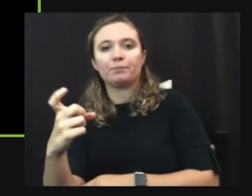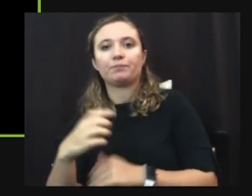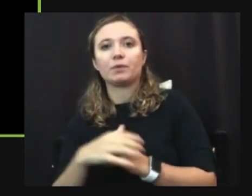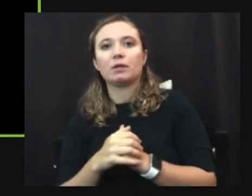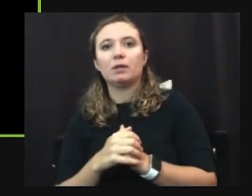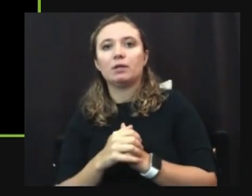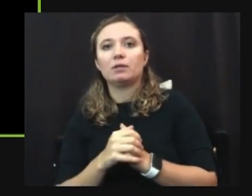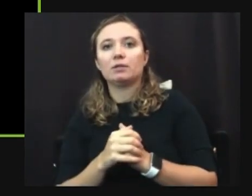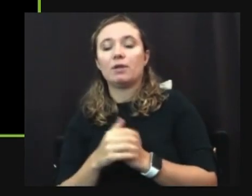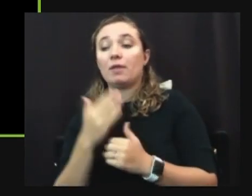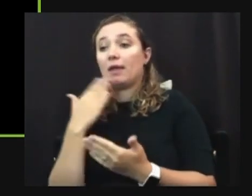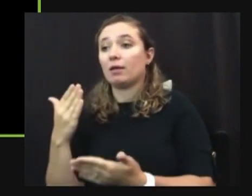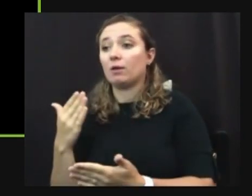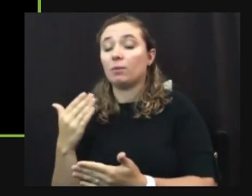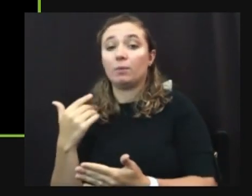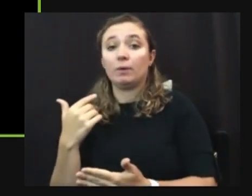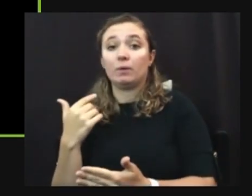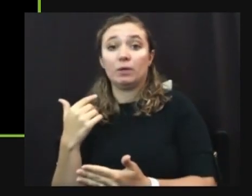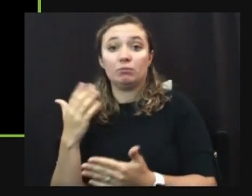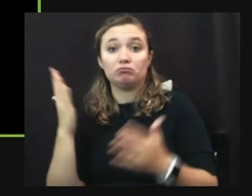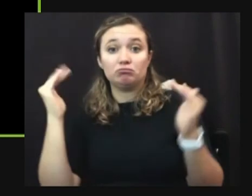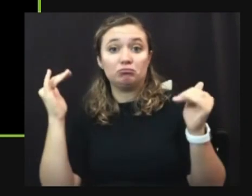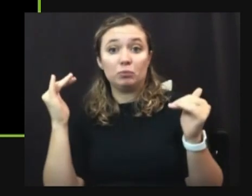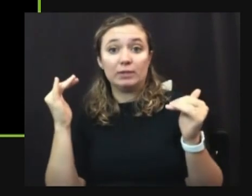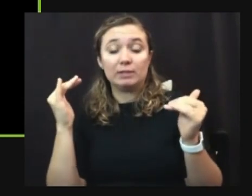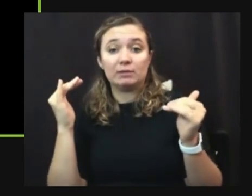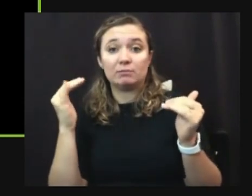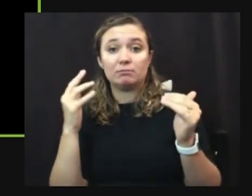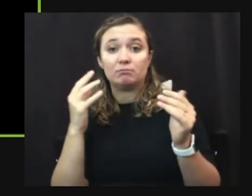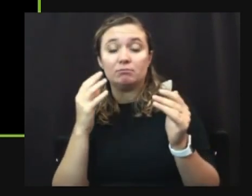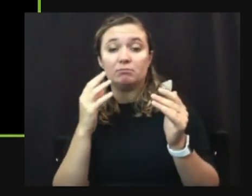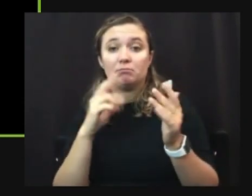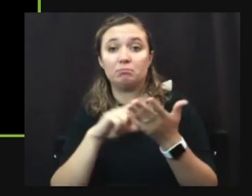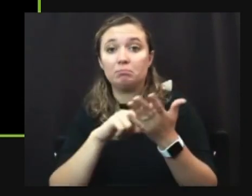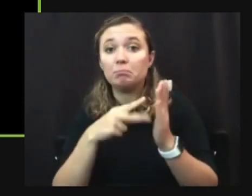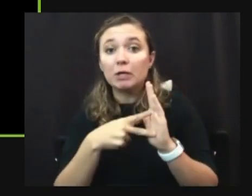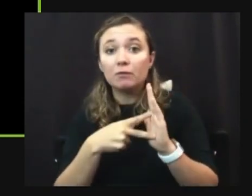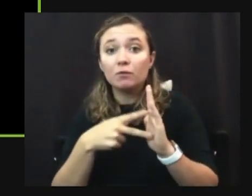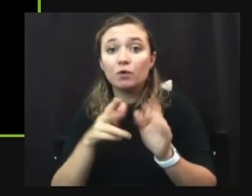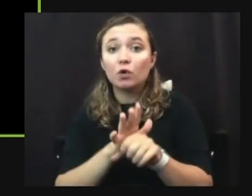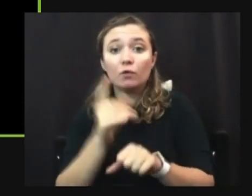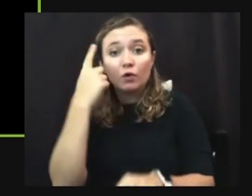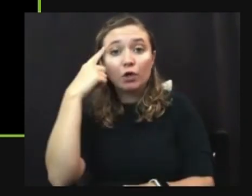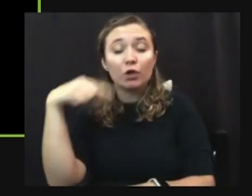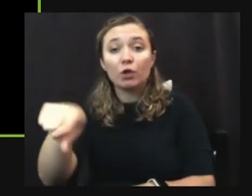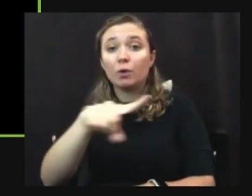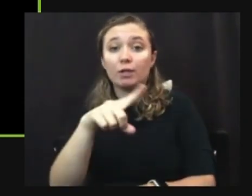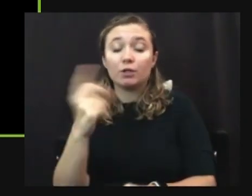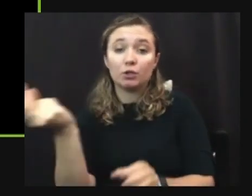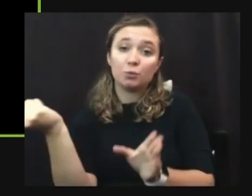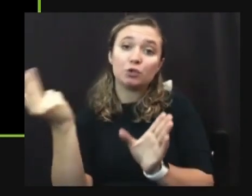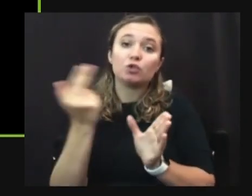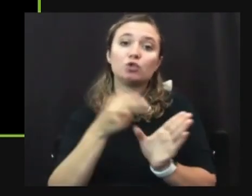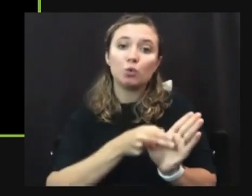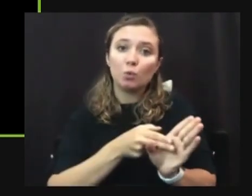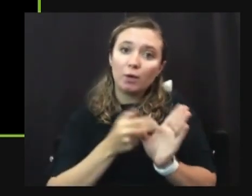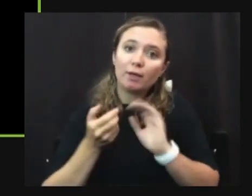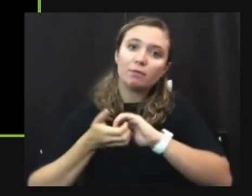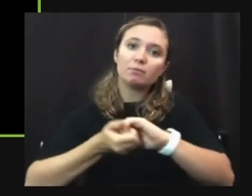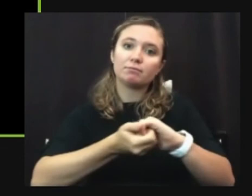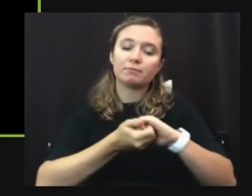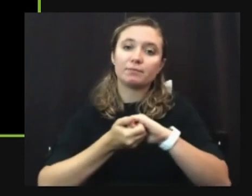we hope this was meaningful for you and that you will join us and that you will follow